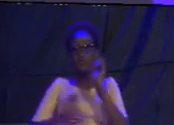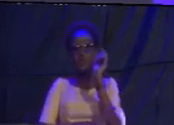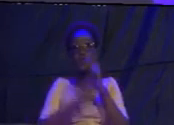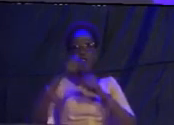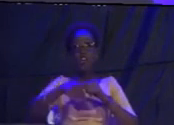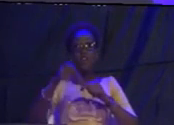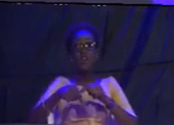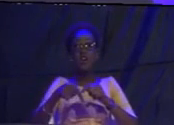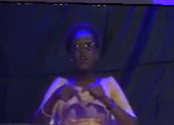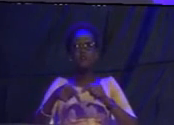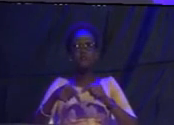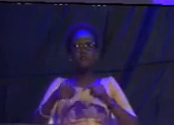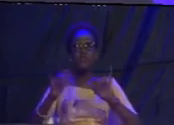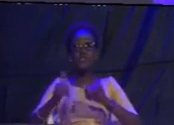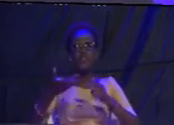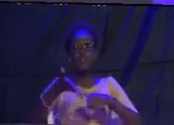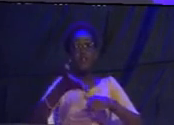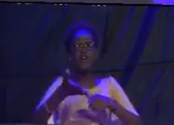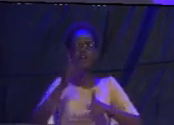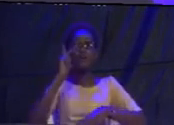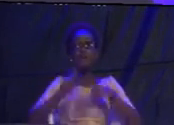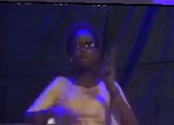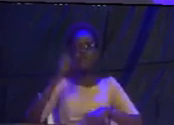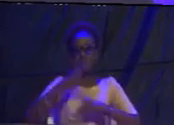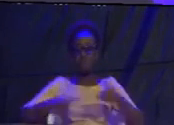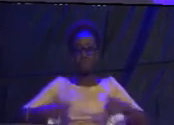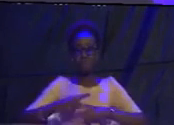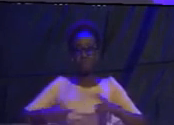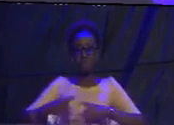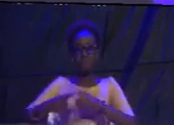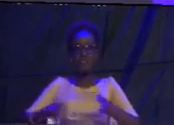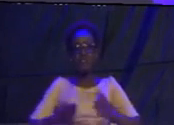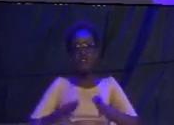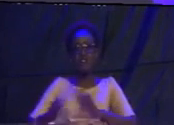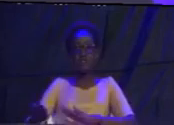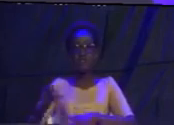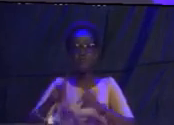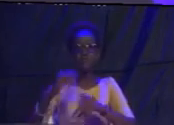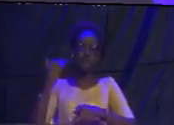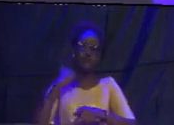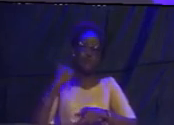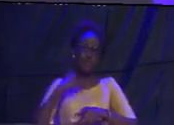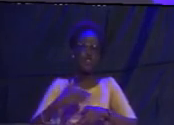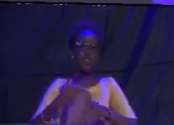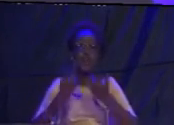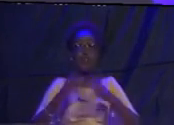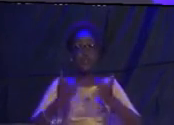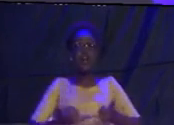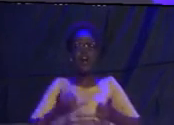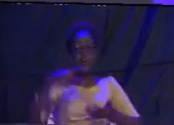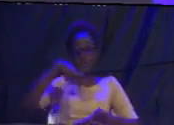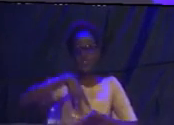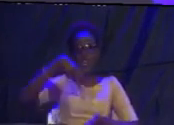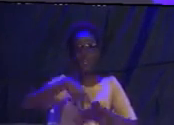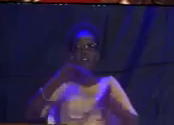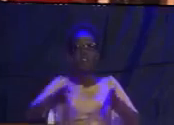stade yapfiriyemo abantu benshi cyane bahuza batabana ariko uyu munsi tuyihagazemo tuvuga ngo Yesu ni umwami ibyo biduheje ibyiringiro